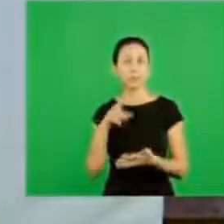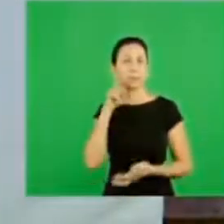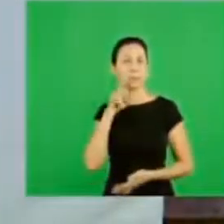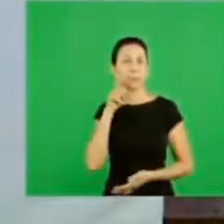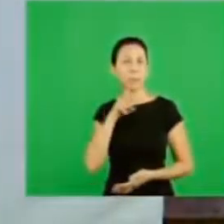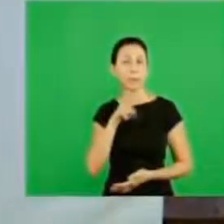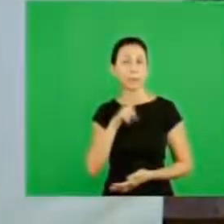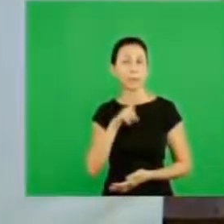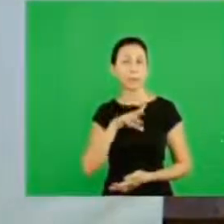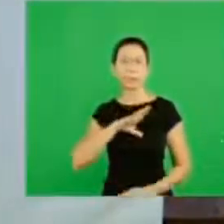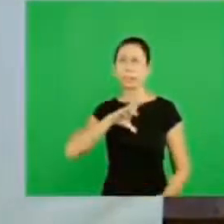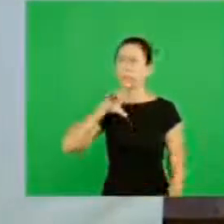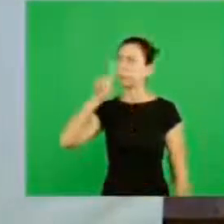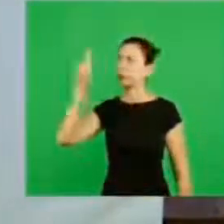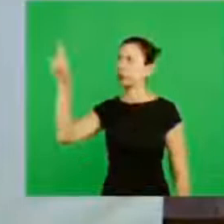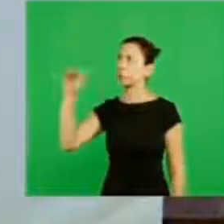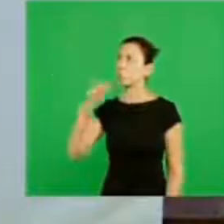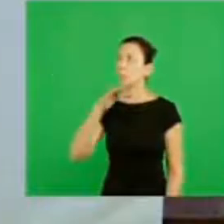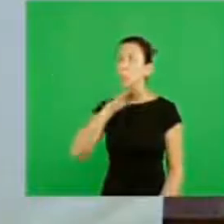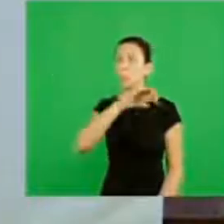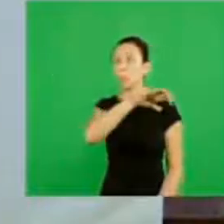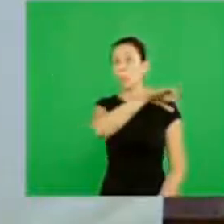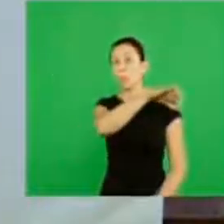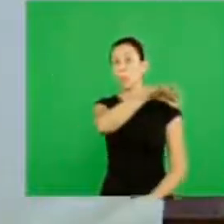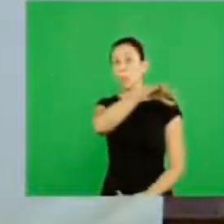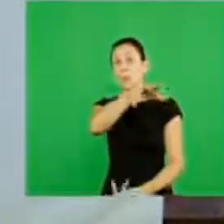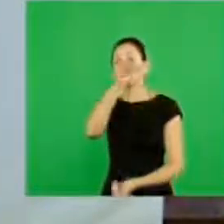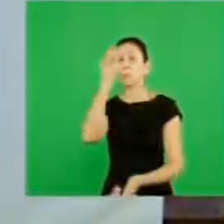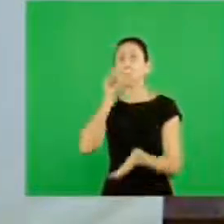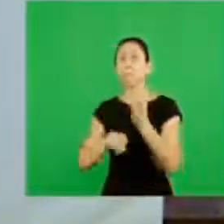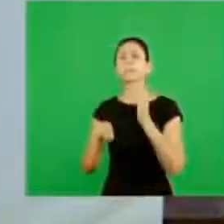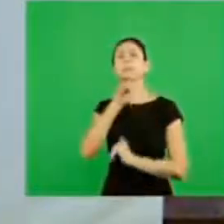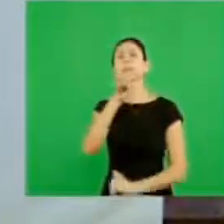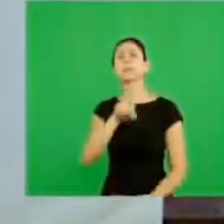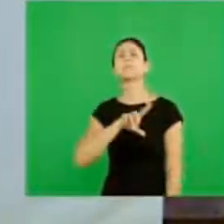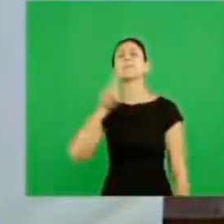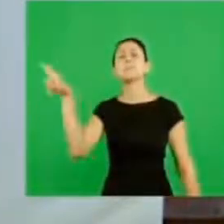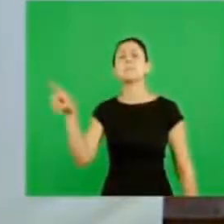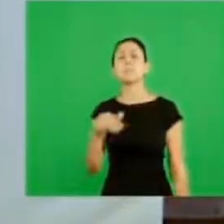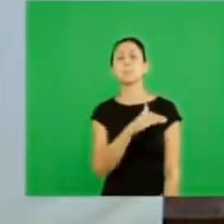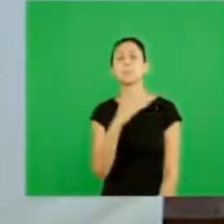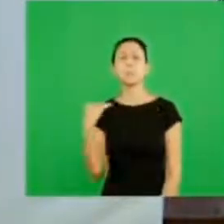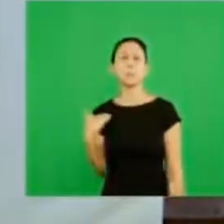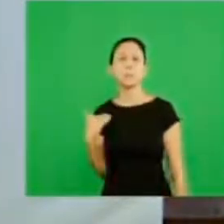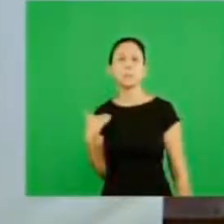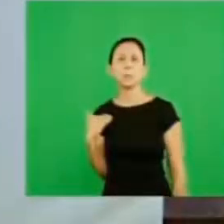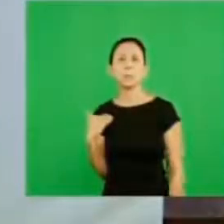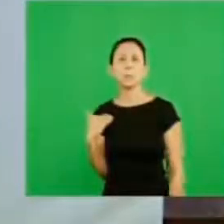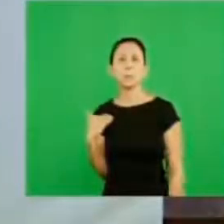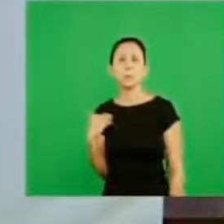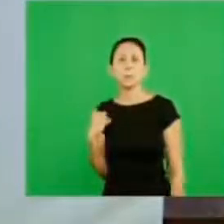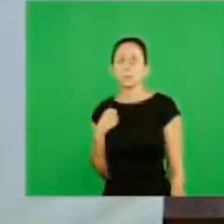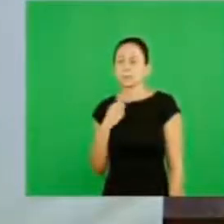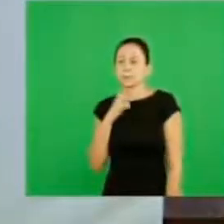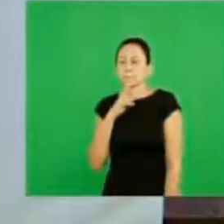one of them in Brazil. And Time magazine in the United States asked, is God dead? The whole